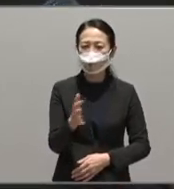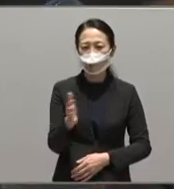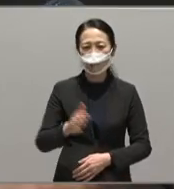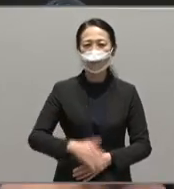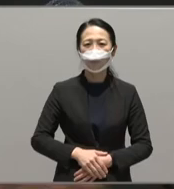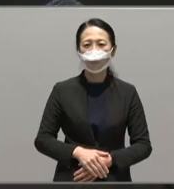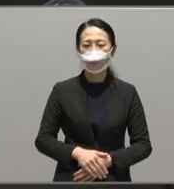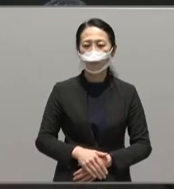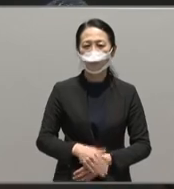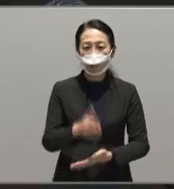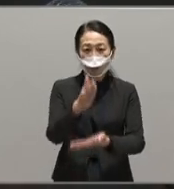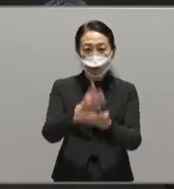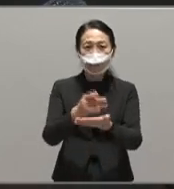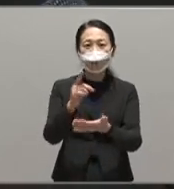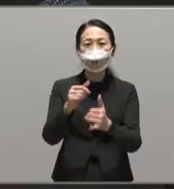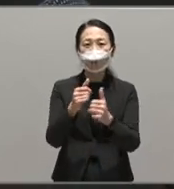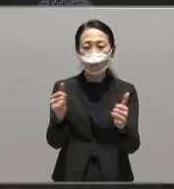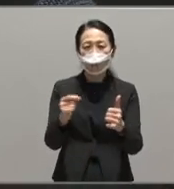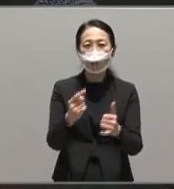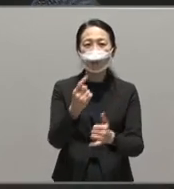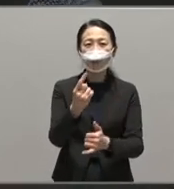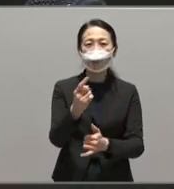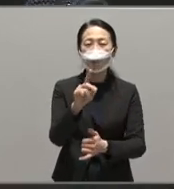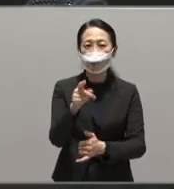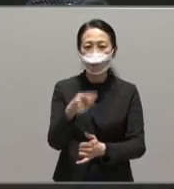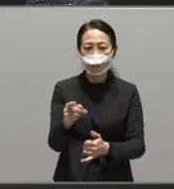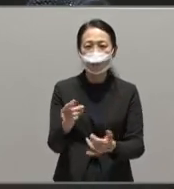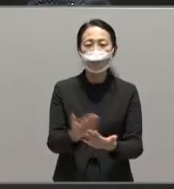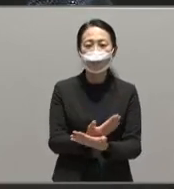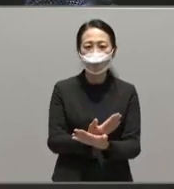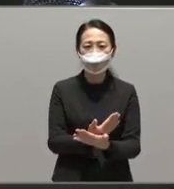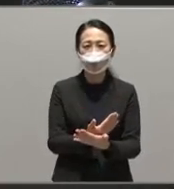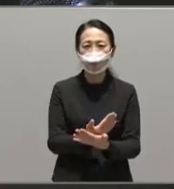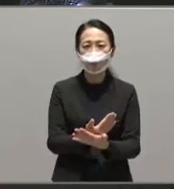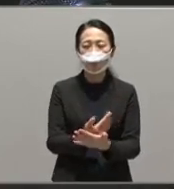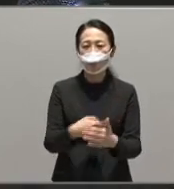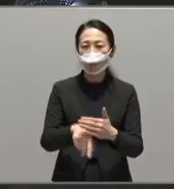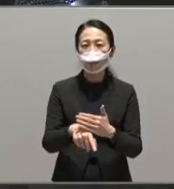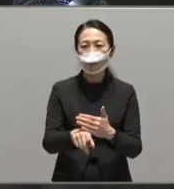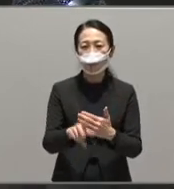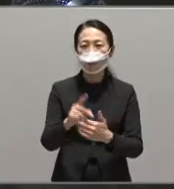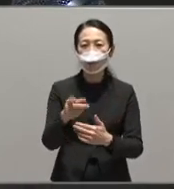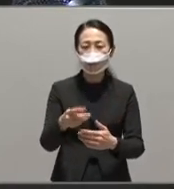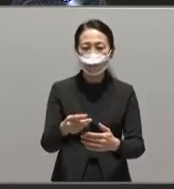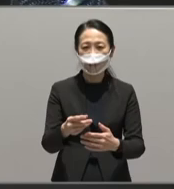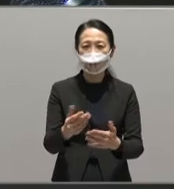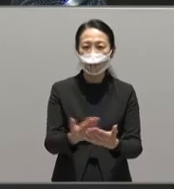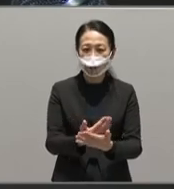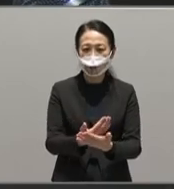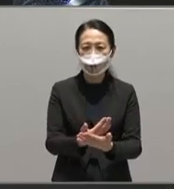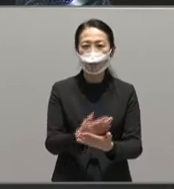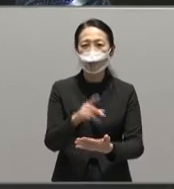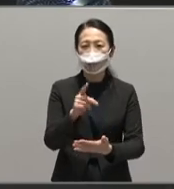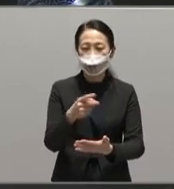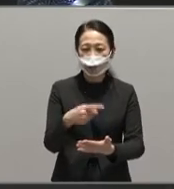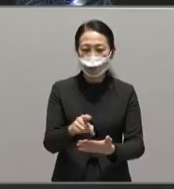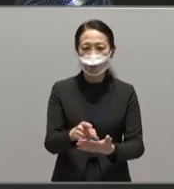About 50% of the population would actually have cancer by the age of